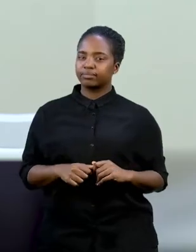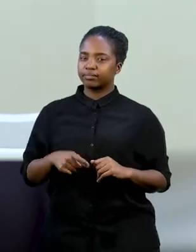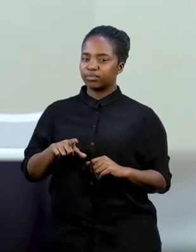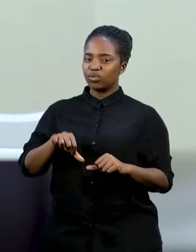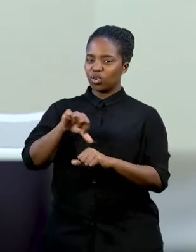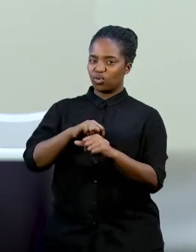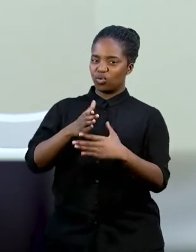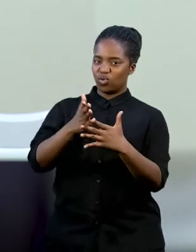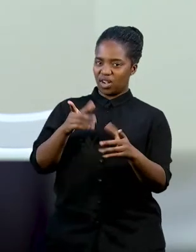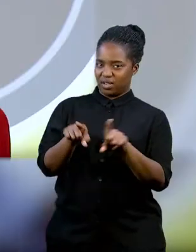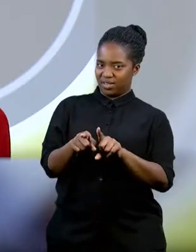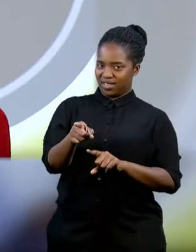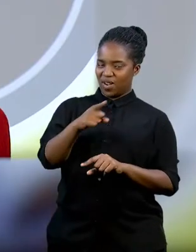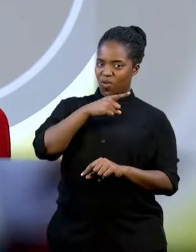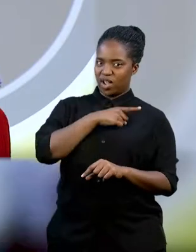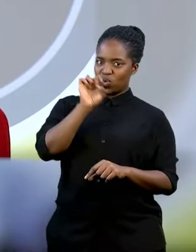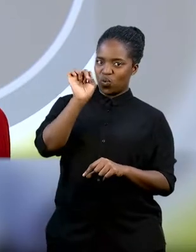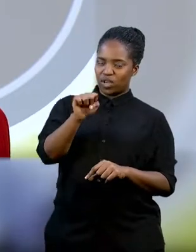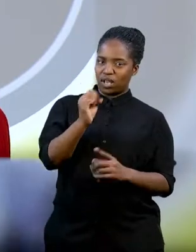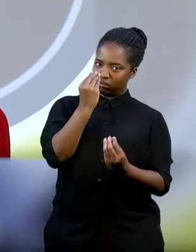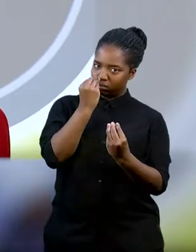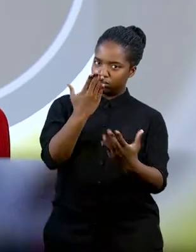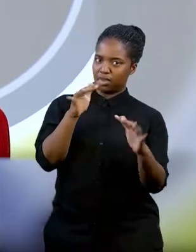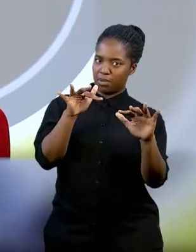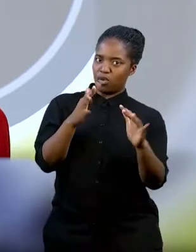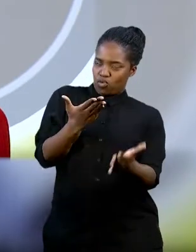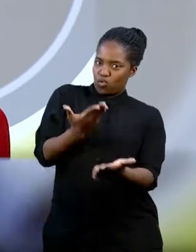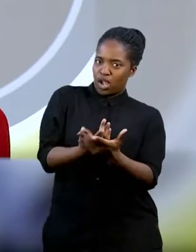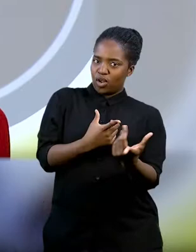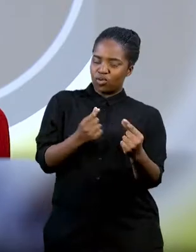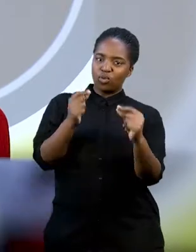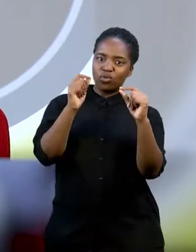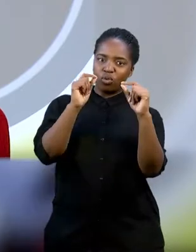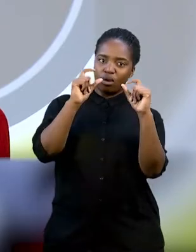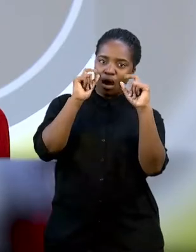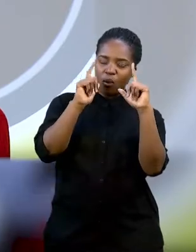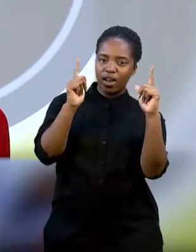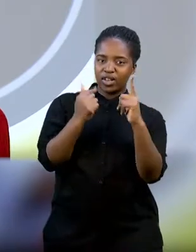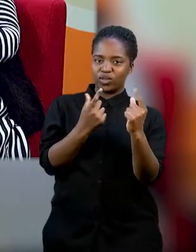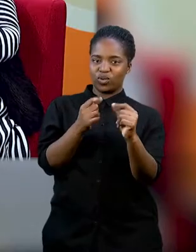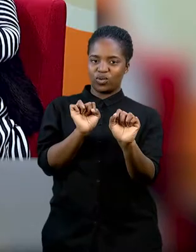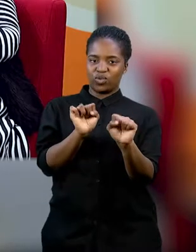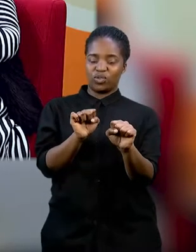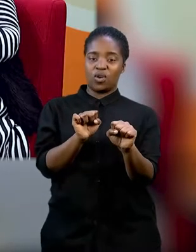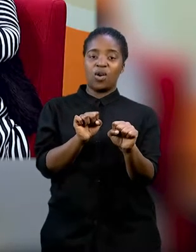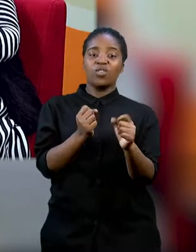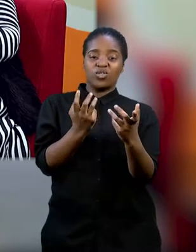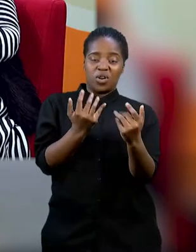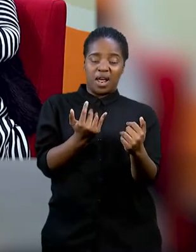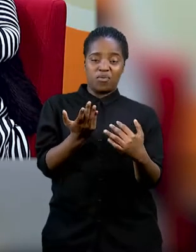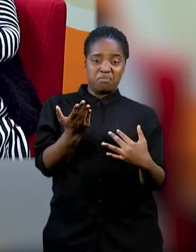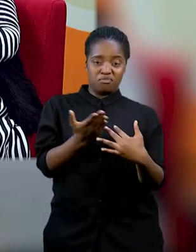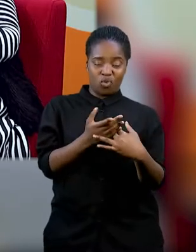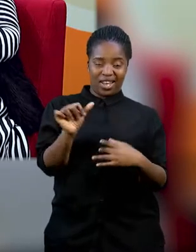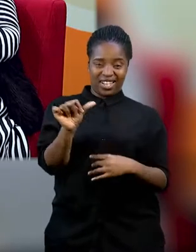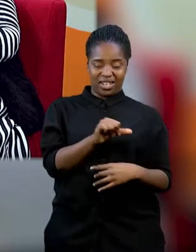worker because on a bigger stage o gona hore a eletse batho a rute batho a etse batho hore kelelo tsa bona di bule ho ntho tse ding tse ntsha tse ba